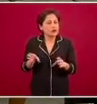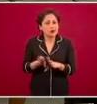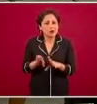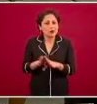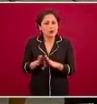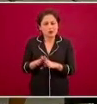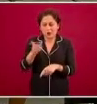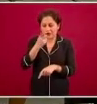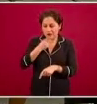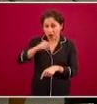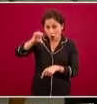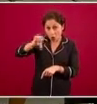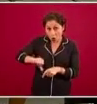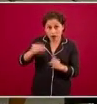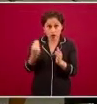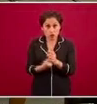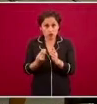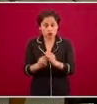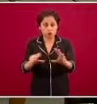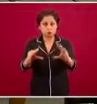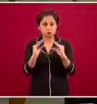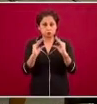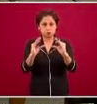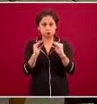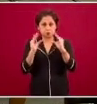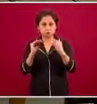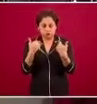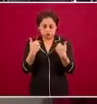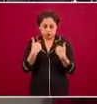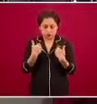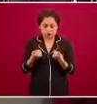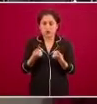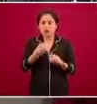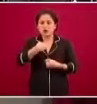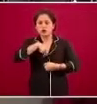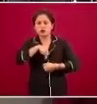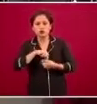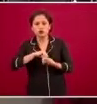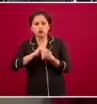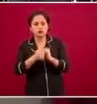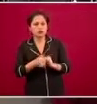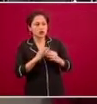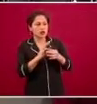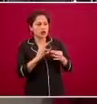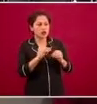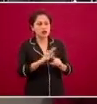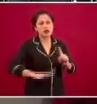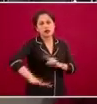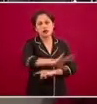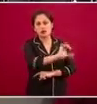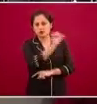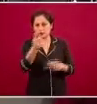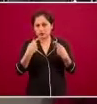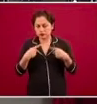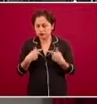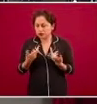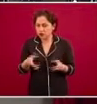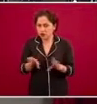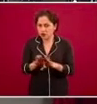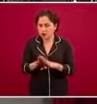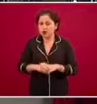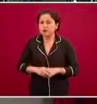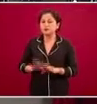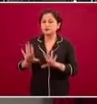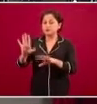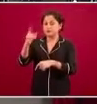we paraphrase this very technical class that you have given us to the general public?